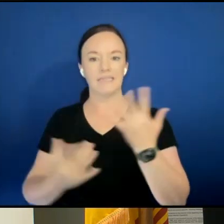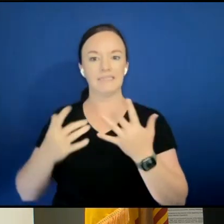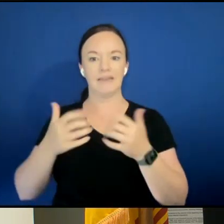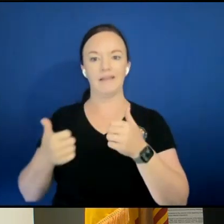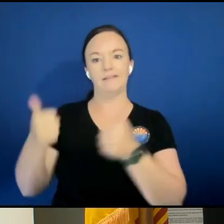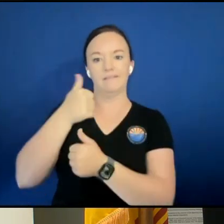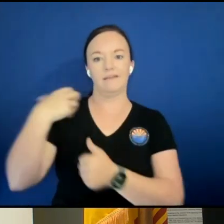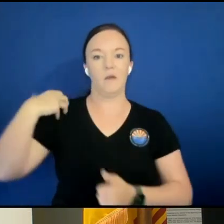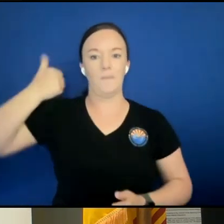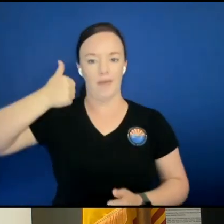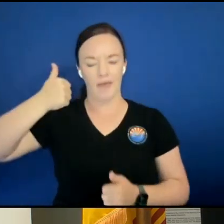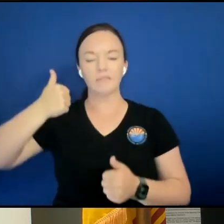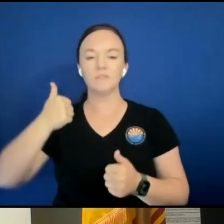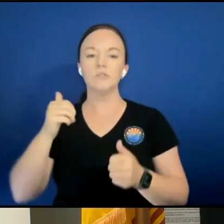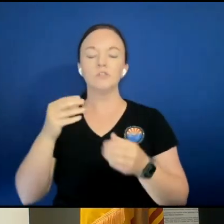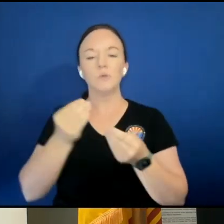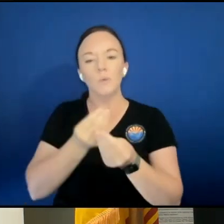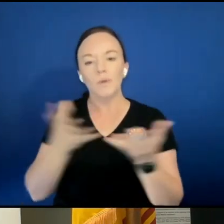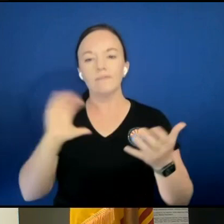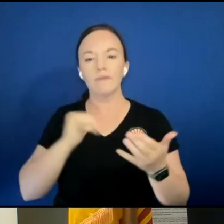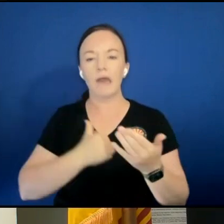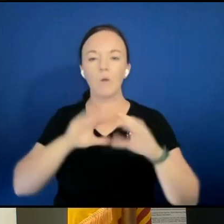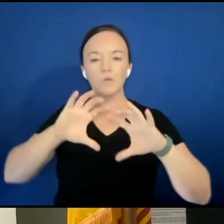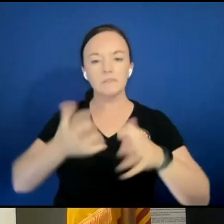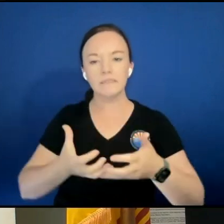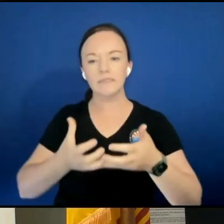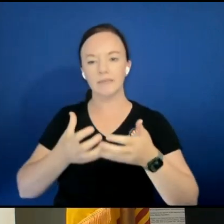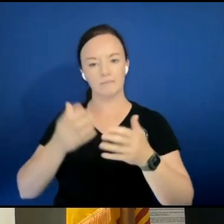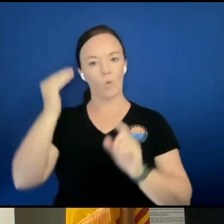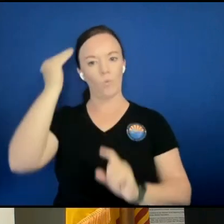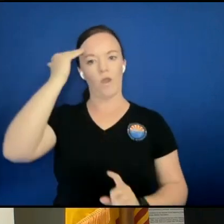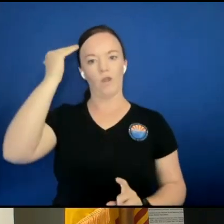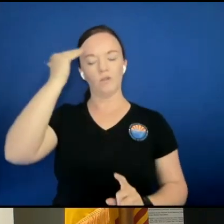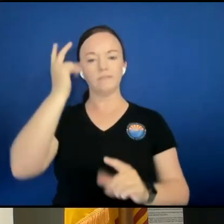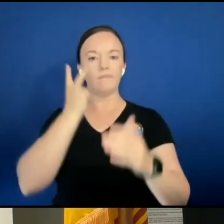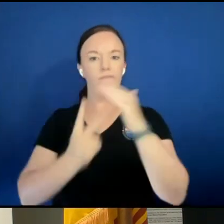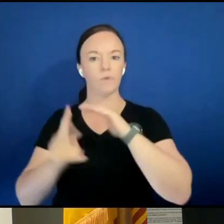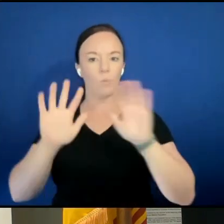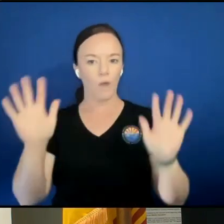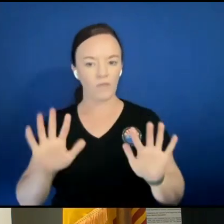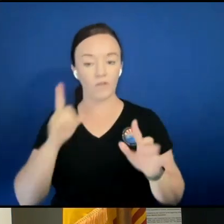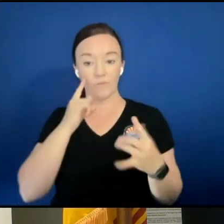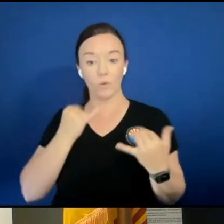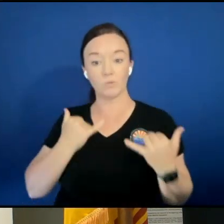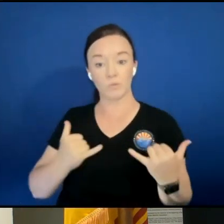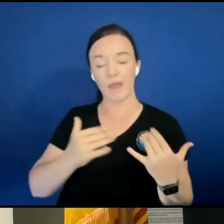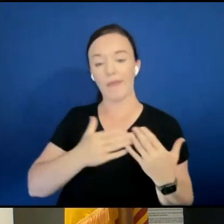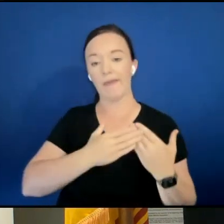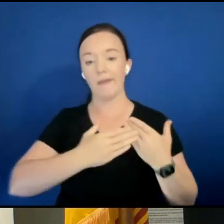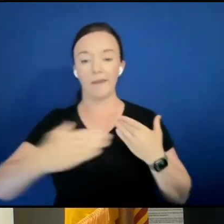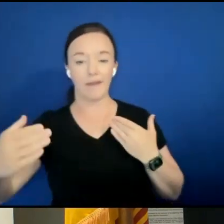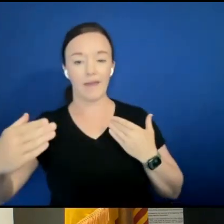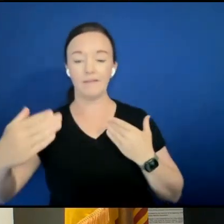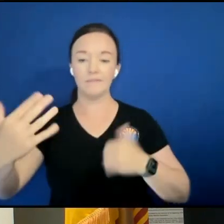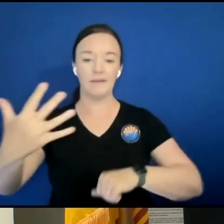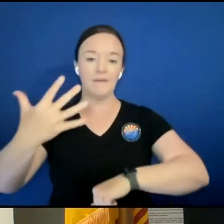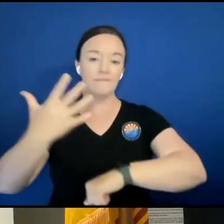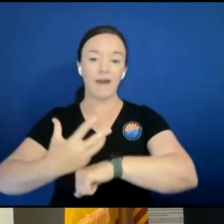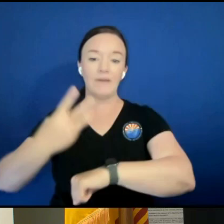of what we're forecasting for the weather and for today and even through for the next 5 to 6